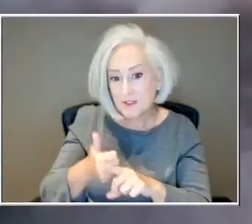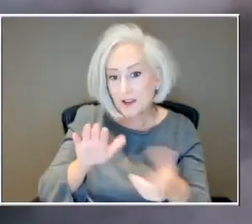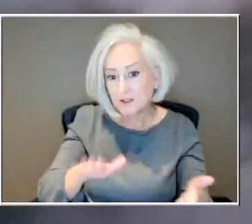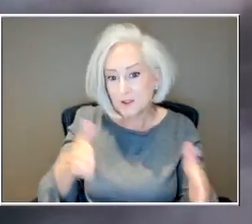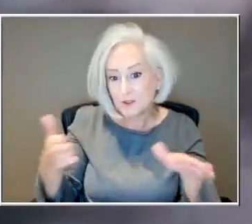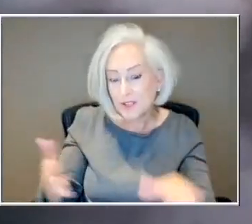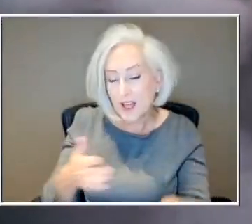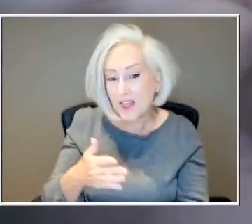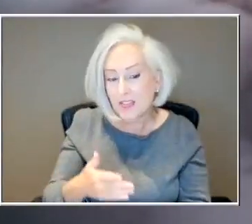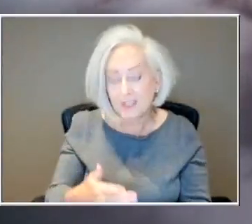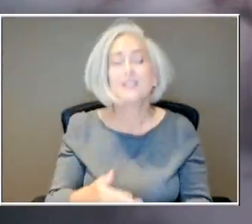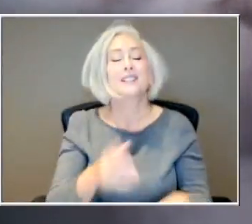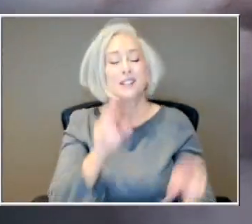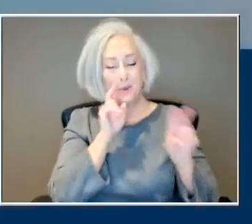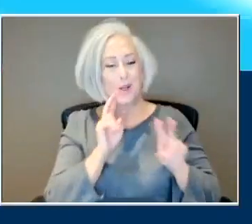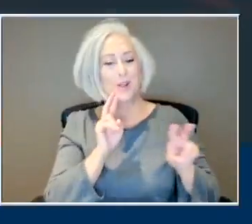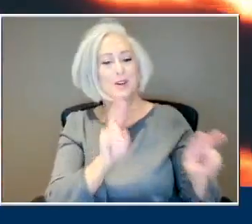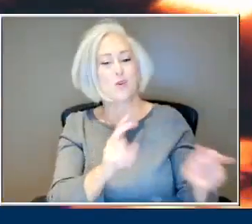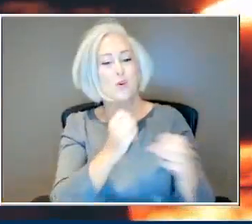night of trick-or-treating.